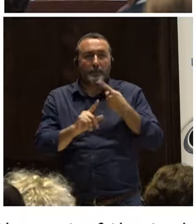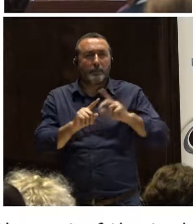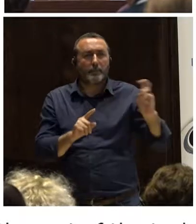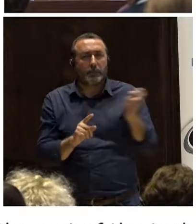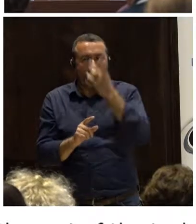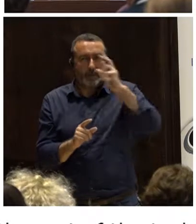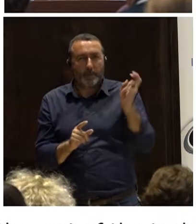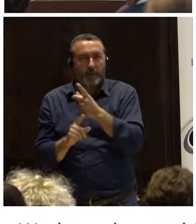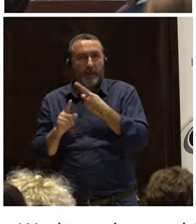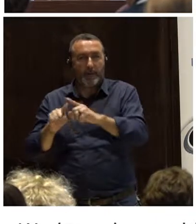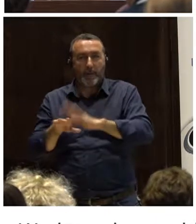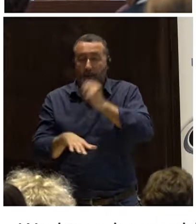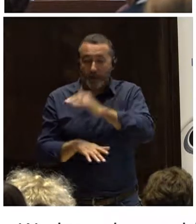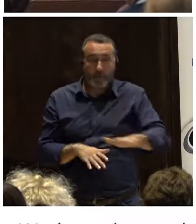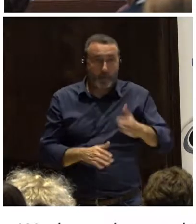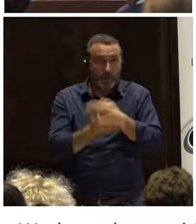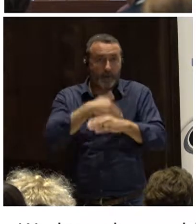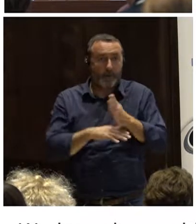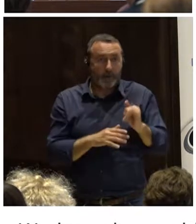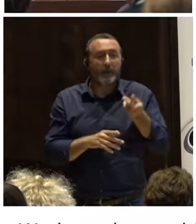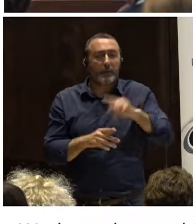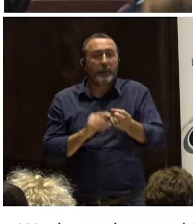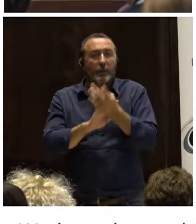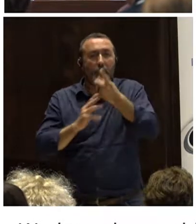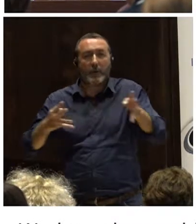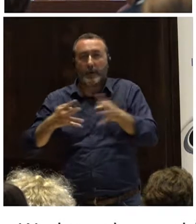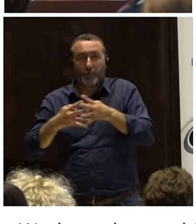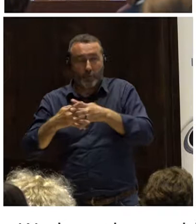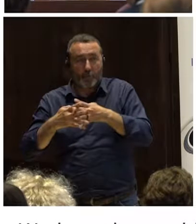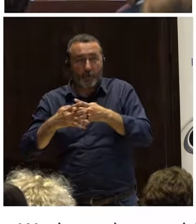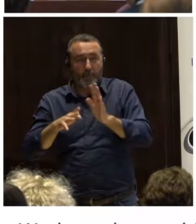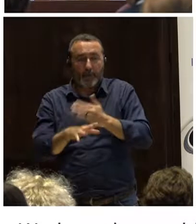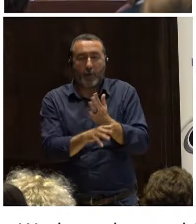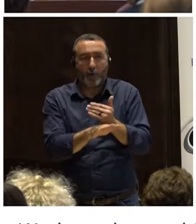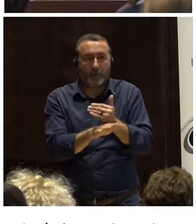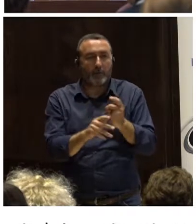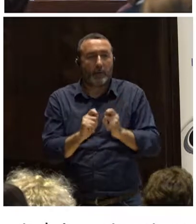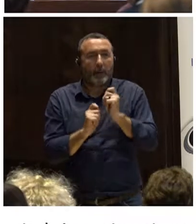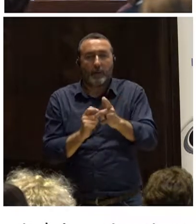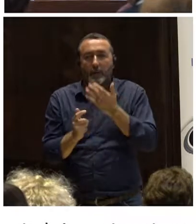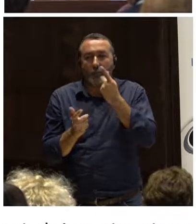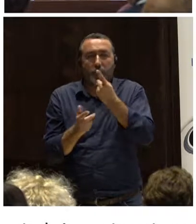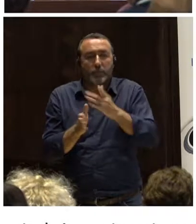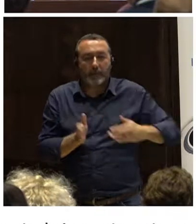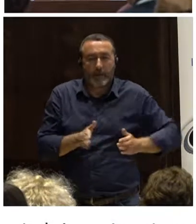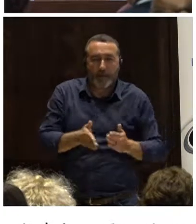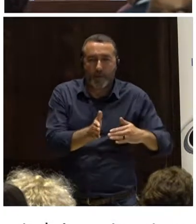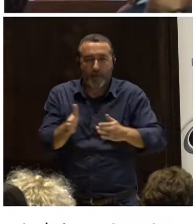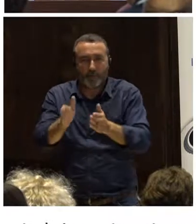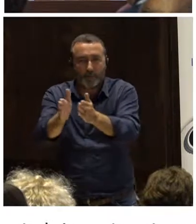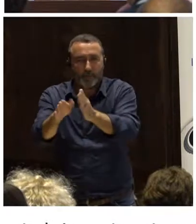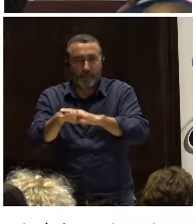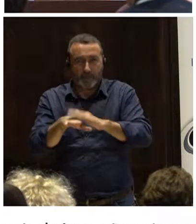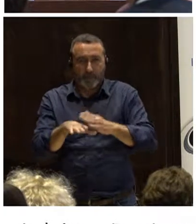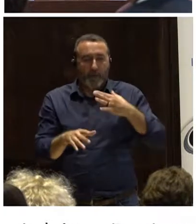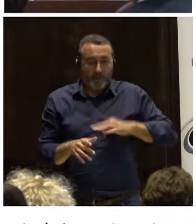structured sorts of play, where we'd say, okay, here's a little pathway for you. You deliver messages to your